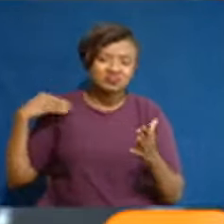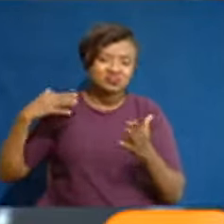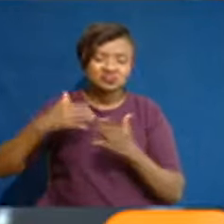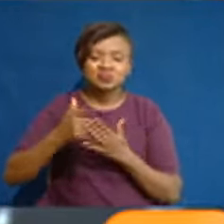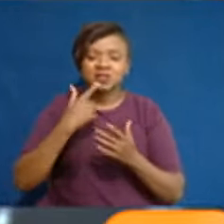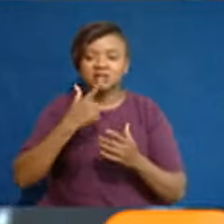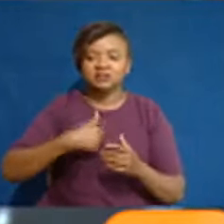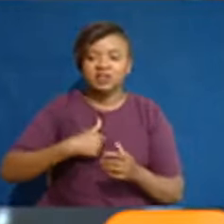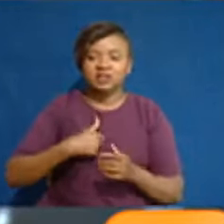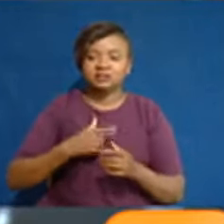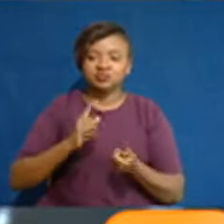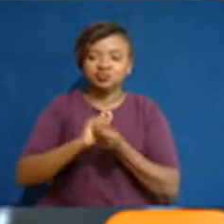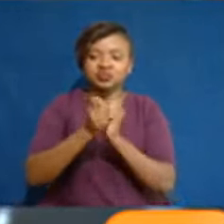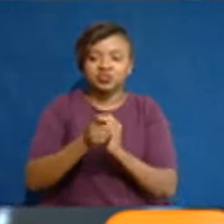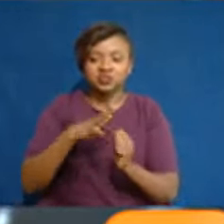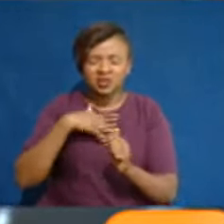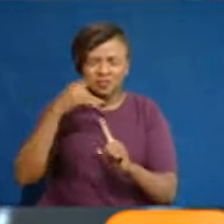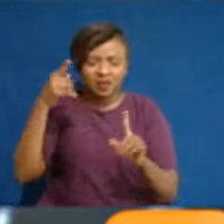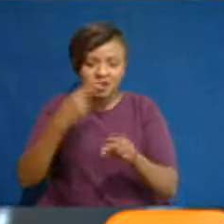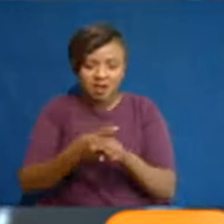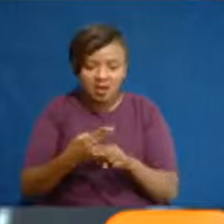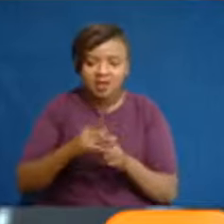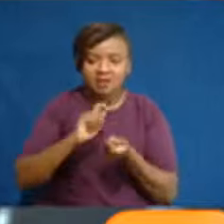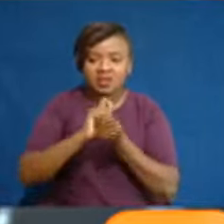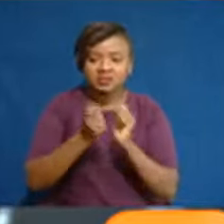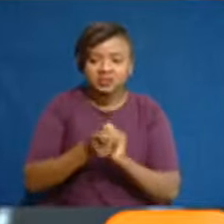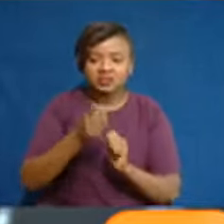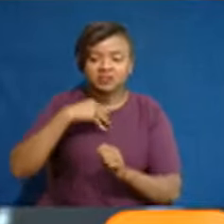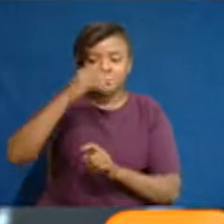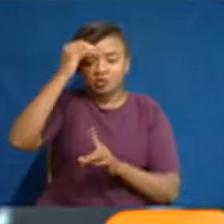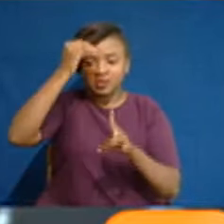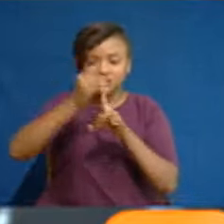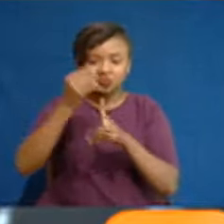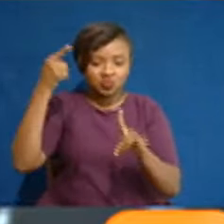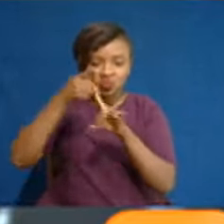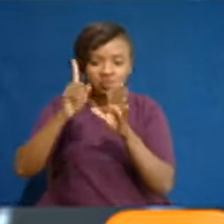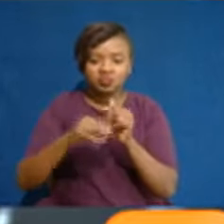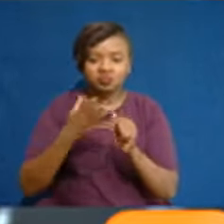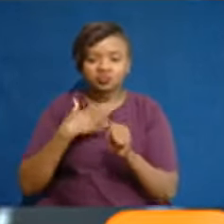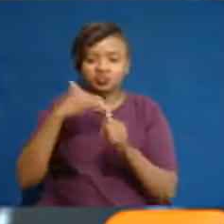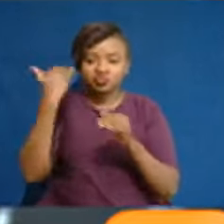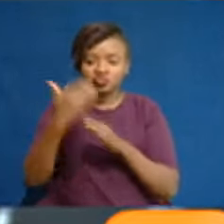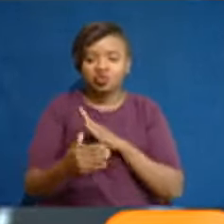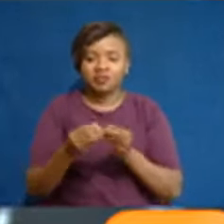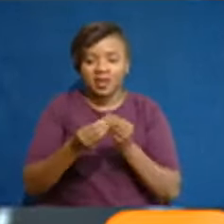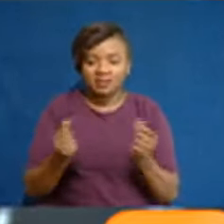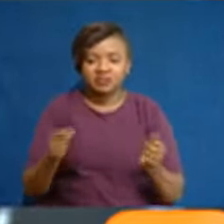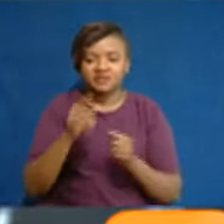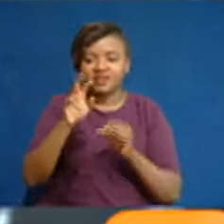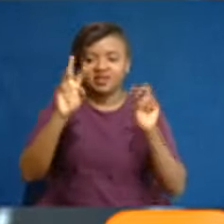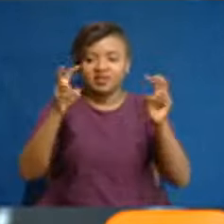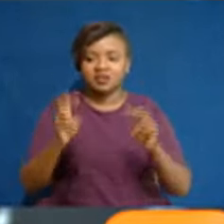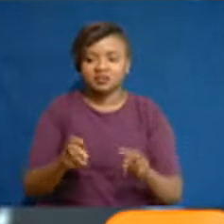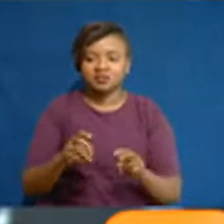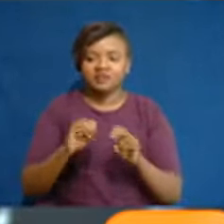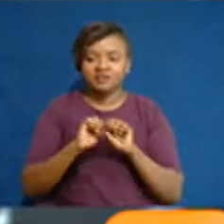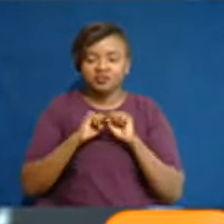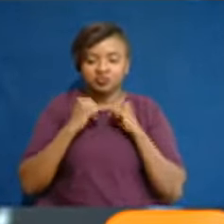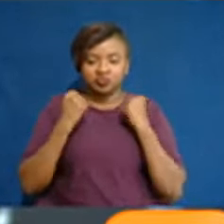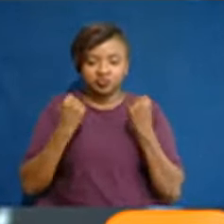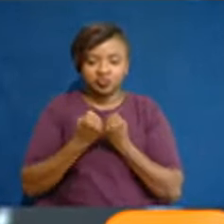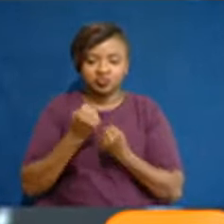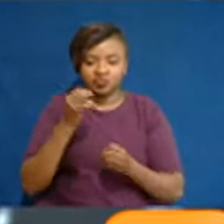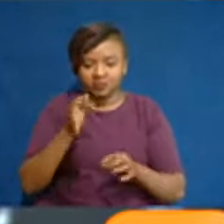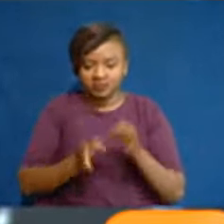to change our name, to change our objectives, so that we can stop addressing the question of human rights and social justice. Right. But now the Occupy movement being birthed from